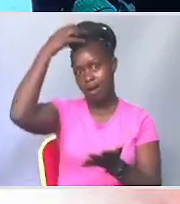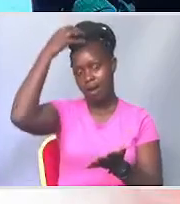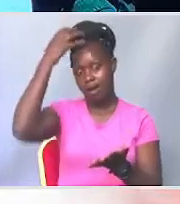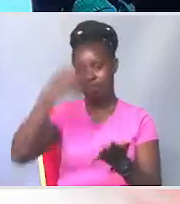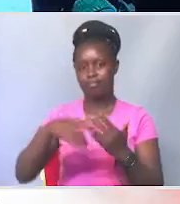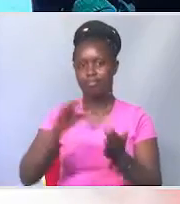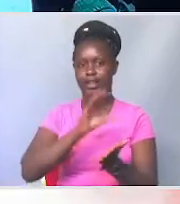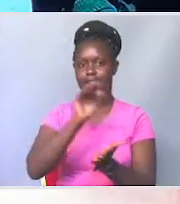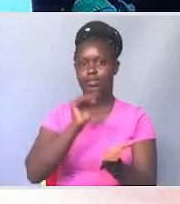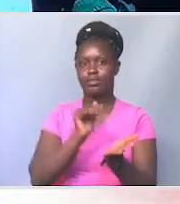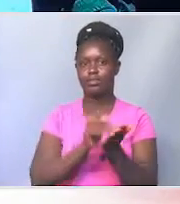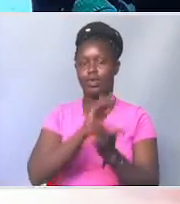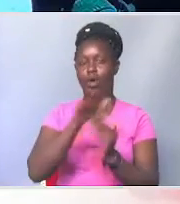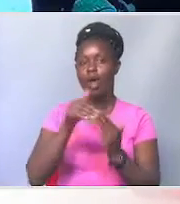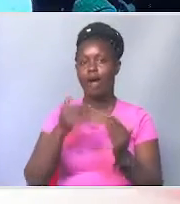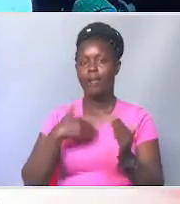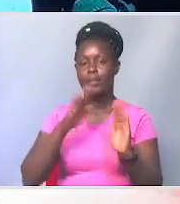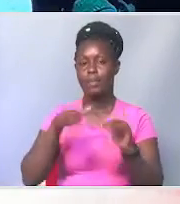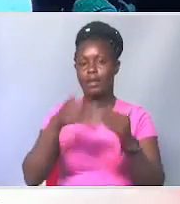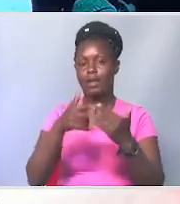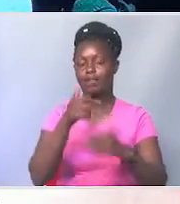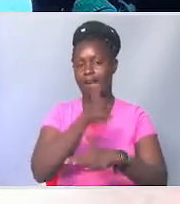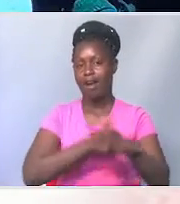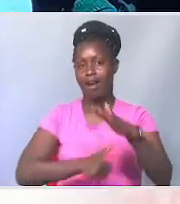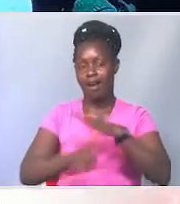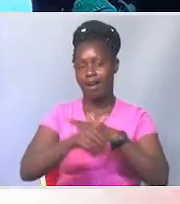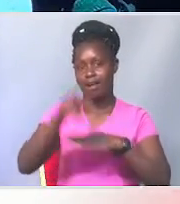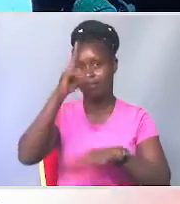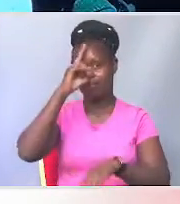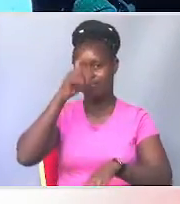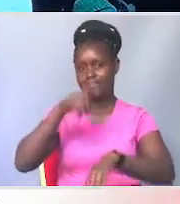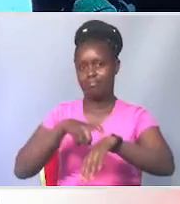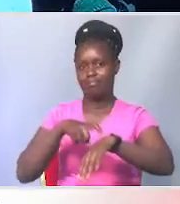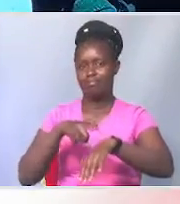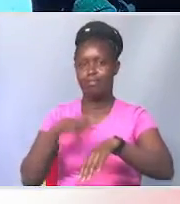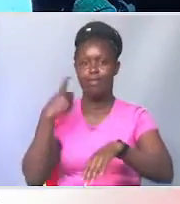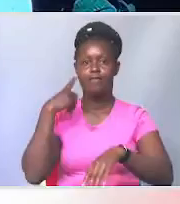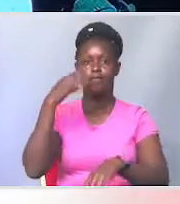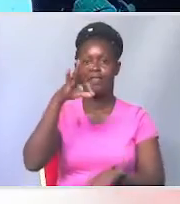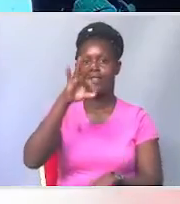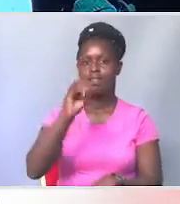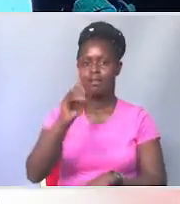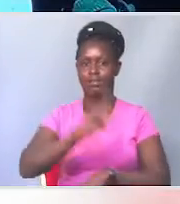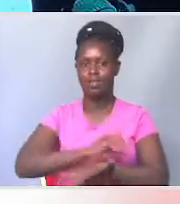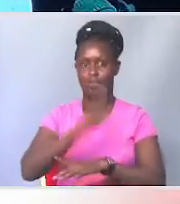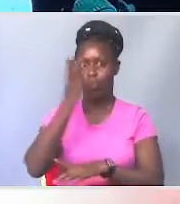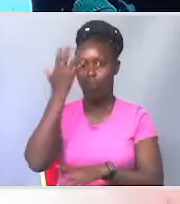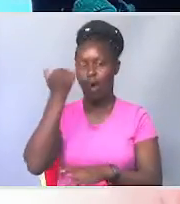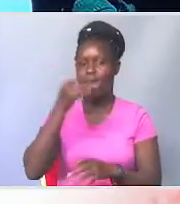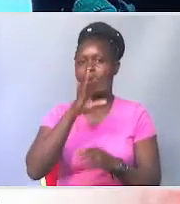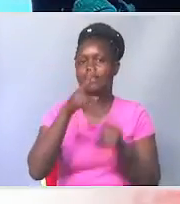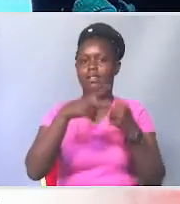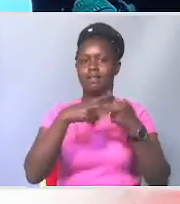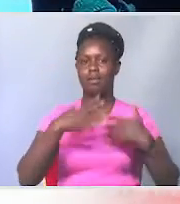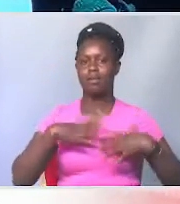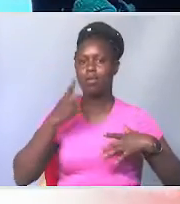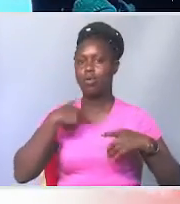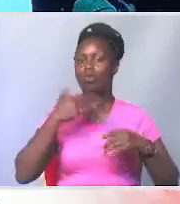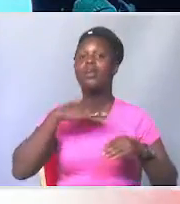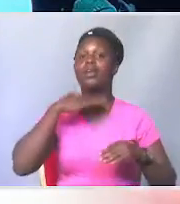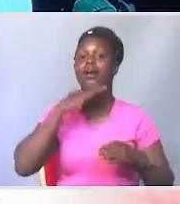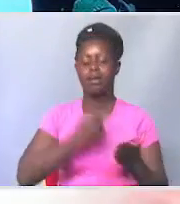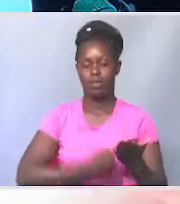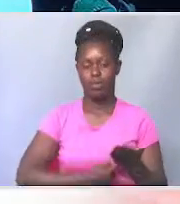Counties in Lamu County have been placed under a dusk to dawn curfew for 30 days following the killing of 7 people this week.